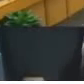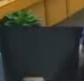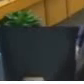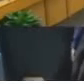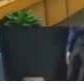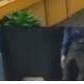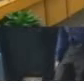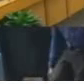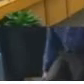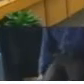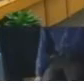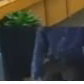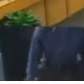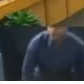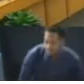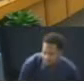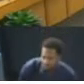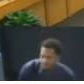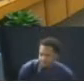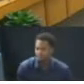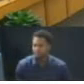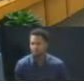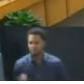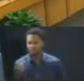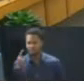Sandra Valukas.